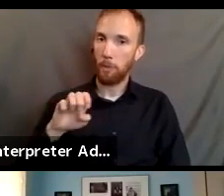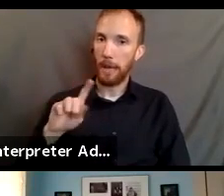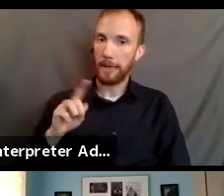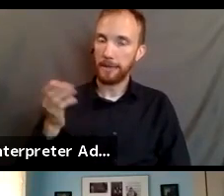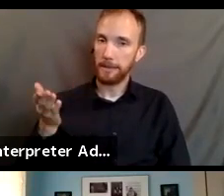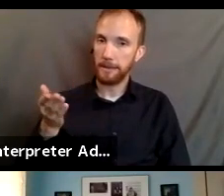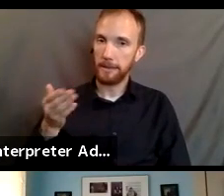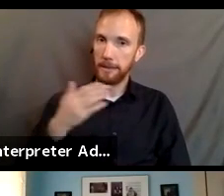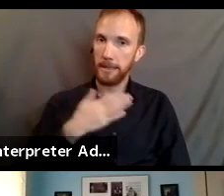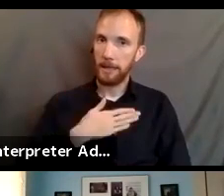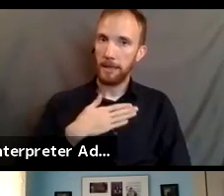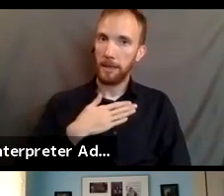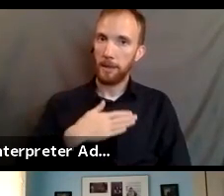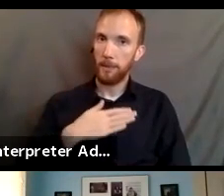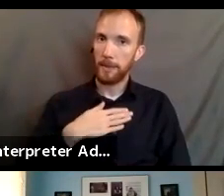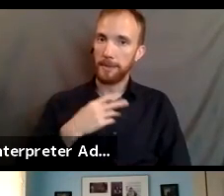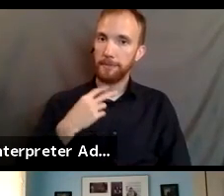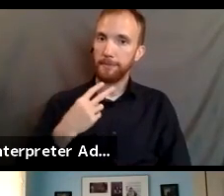please unmute